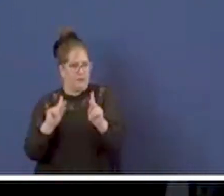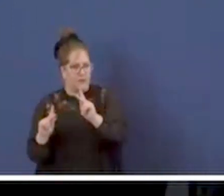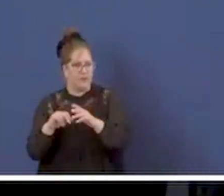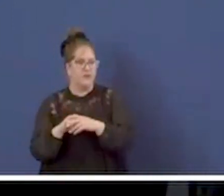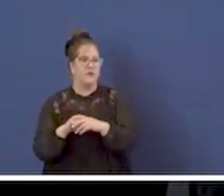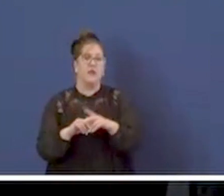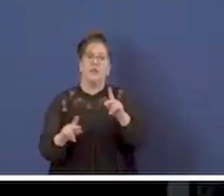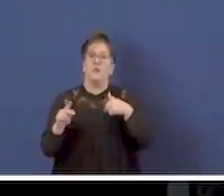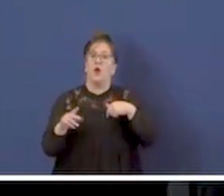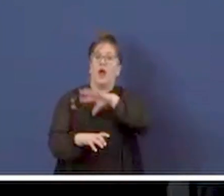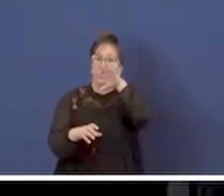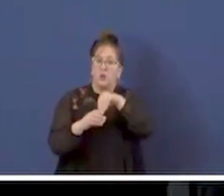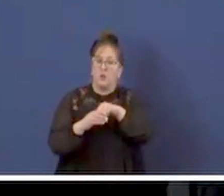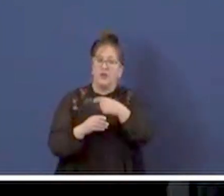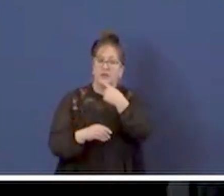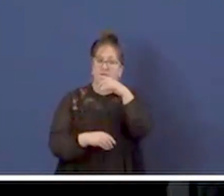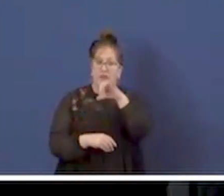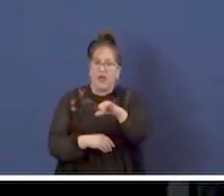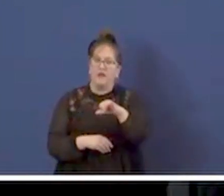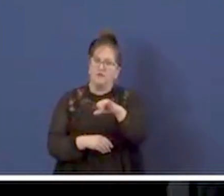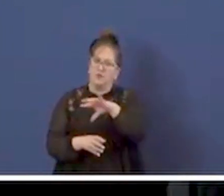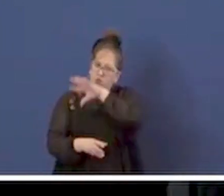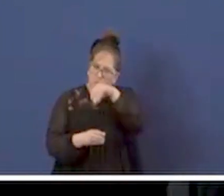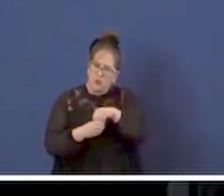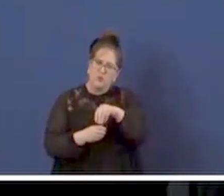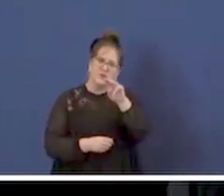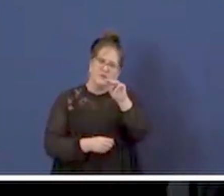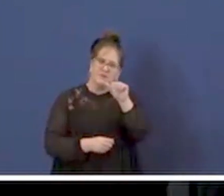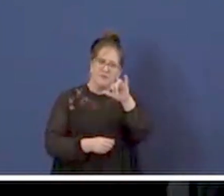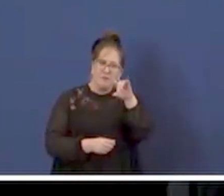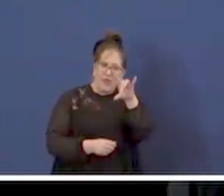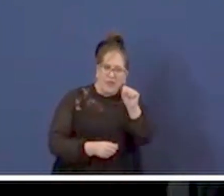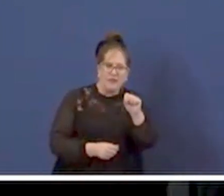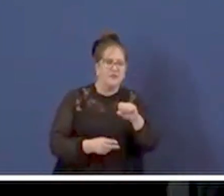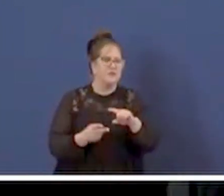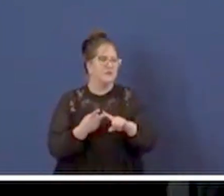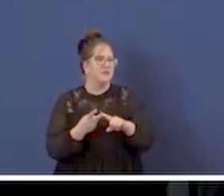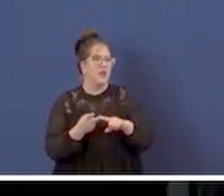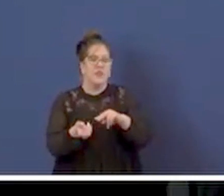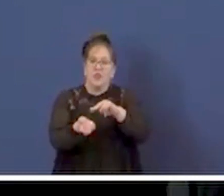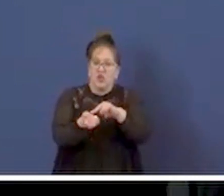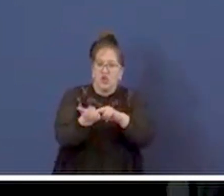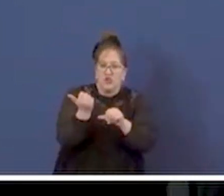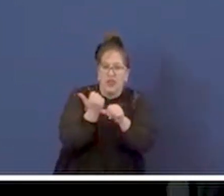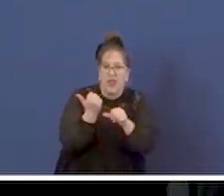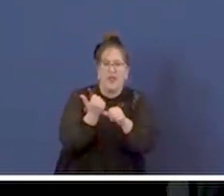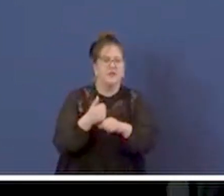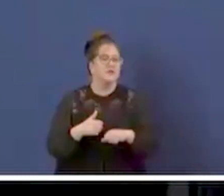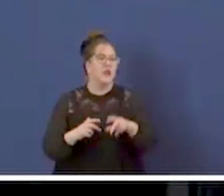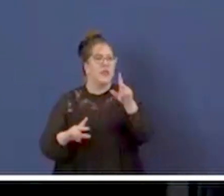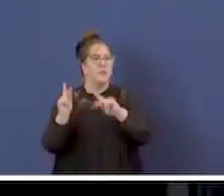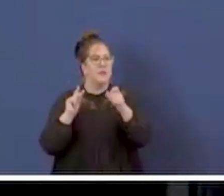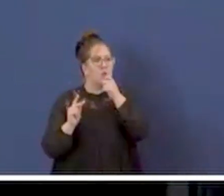I include in that are also the maids and the people who are the nurse aides and the people who are waiting on